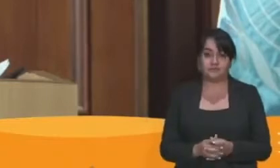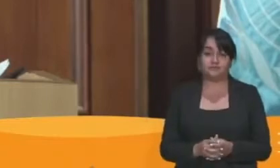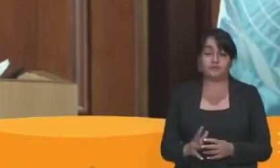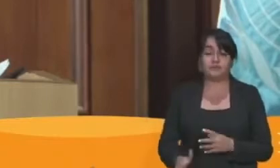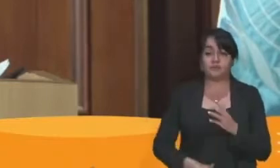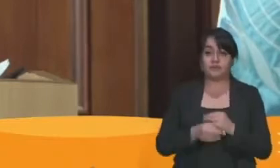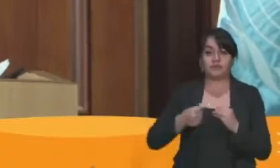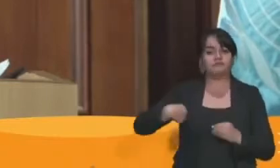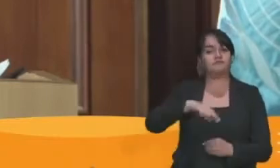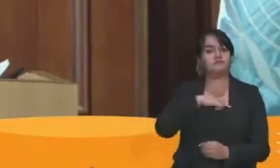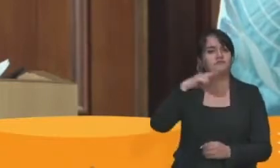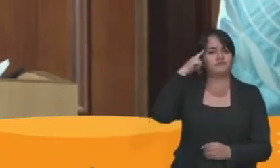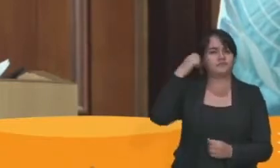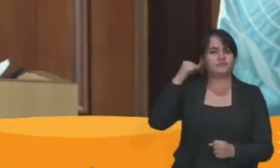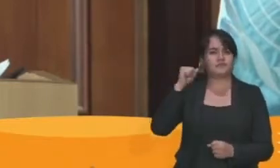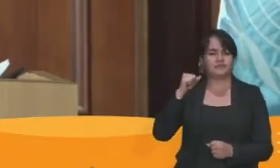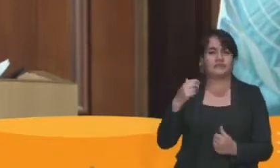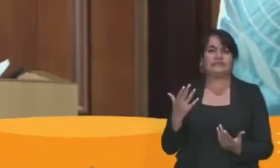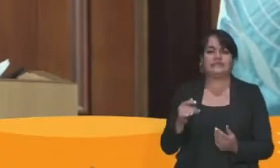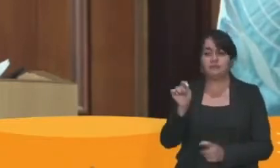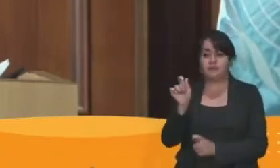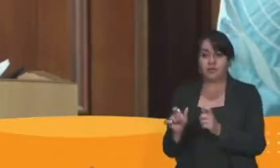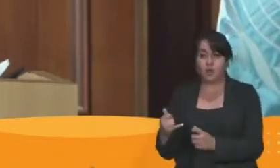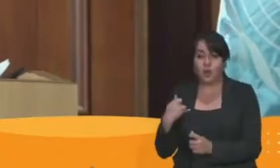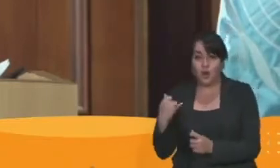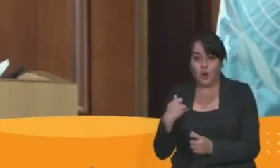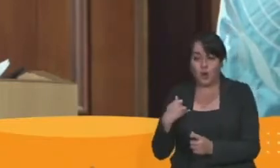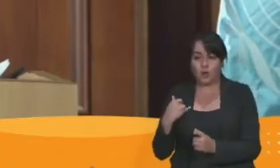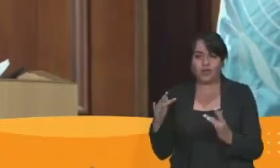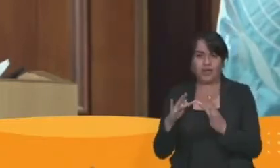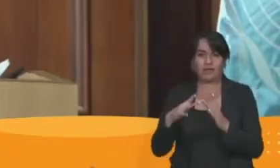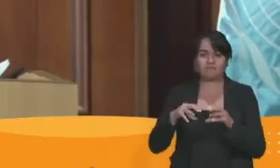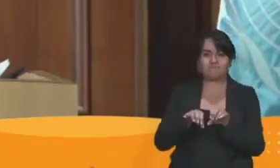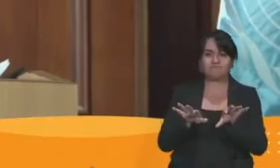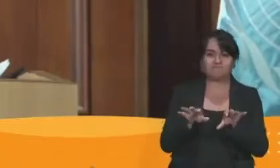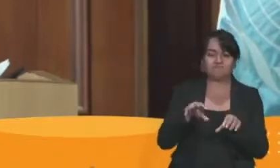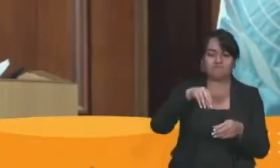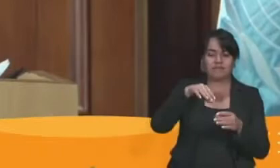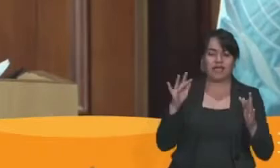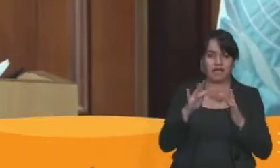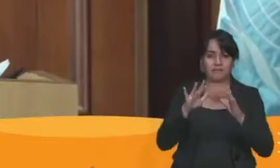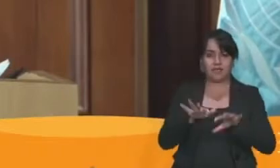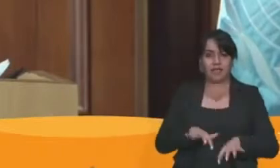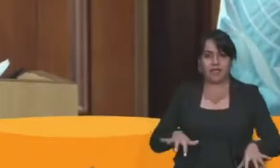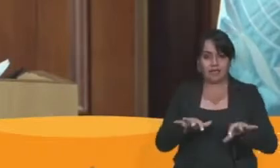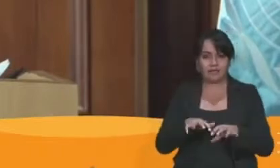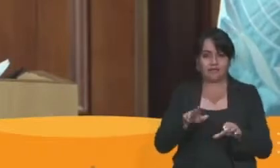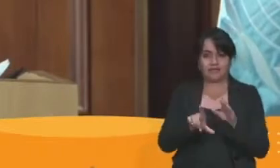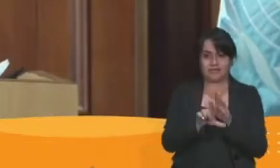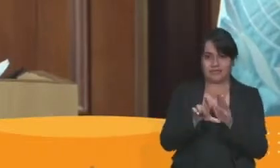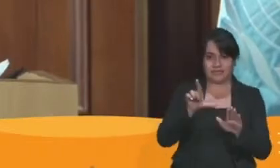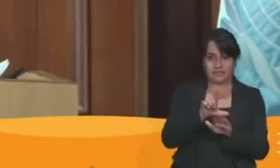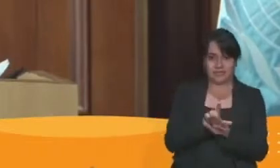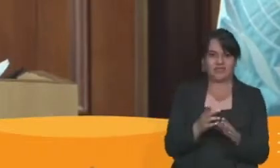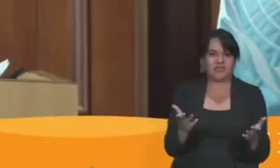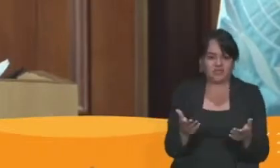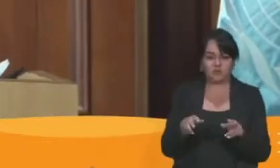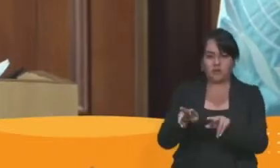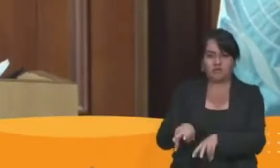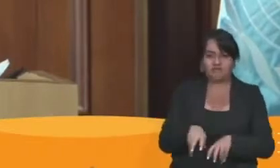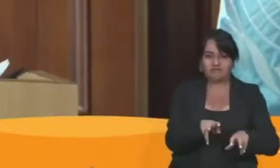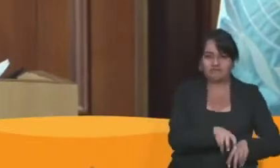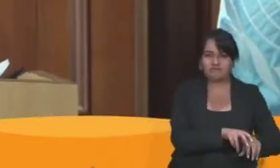and the conversion of illicit economies is also concerning some municipalities where we're also seeing illicit